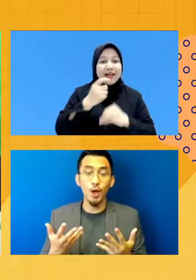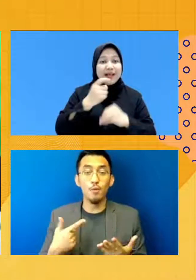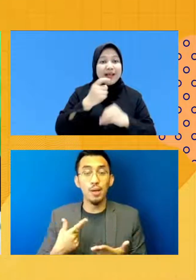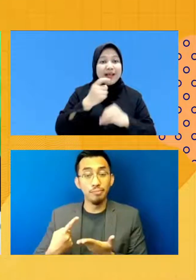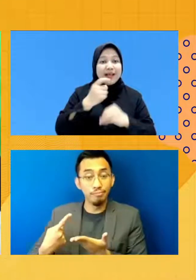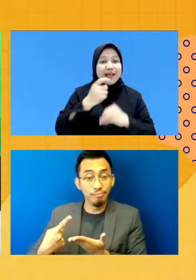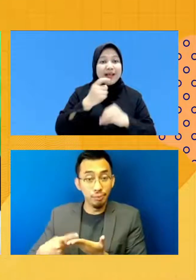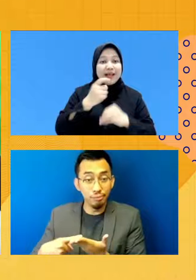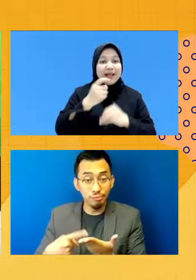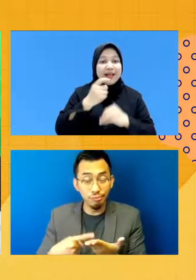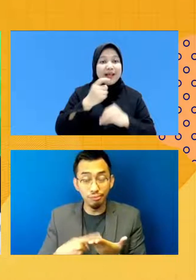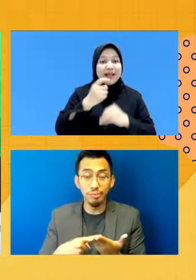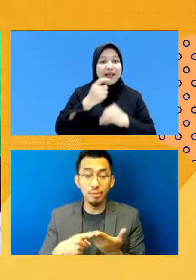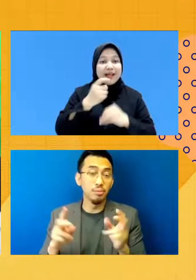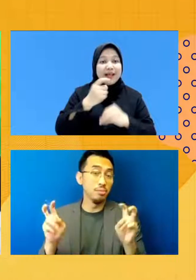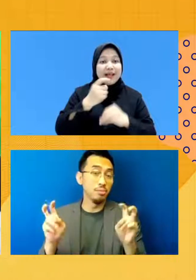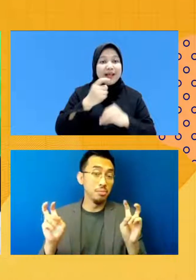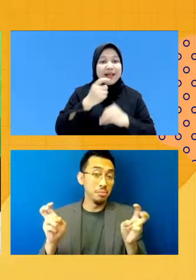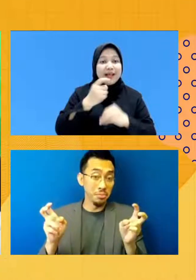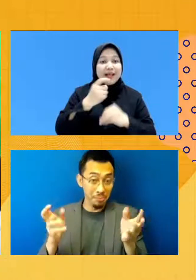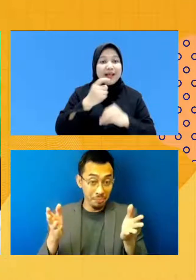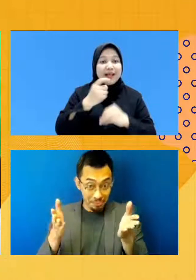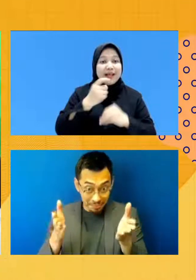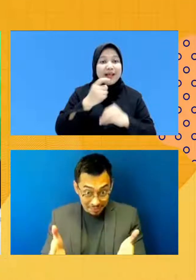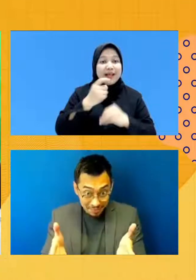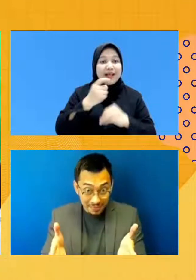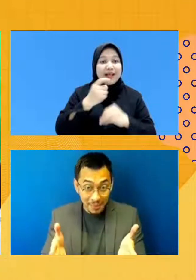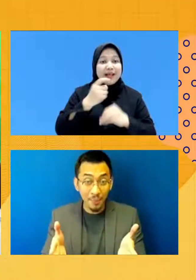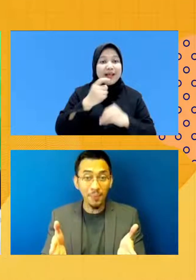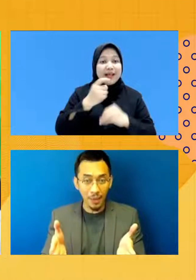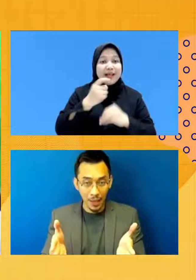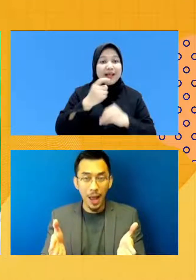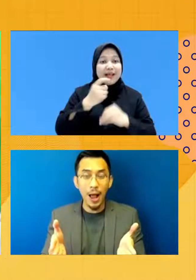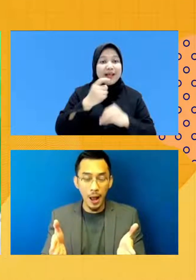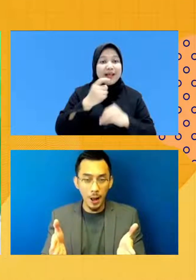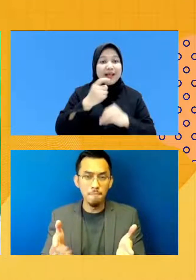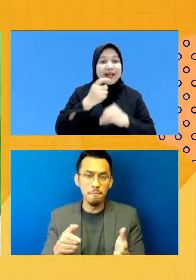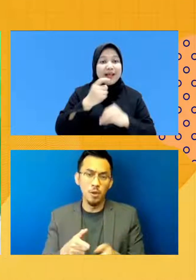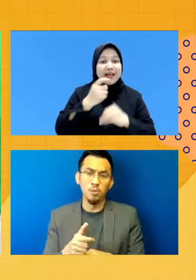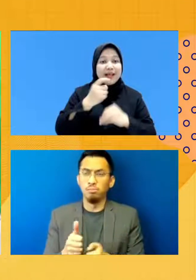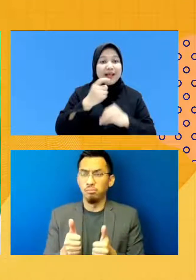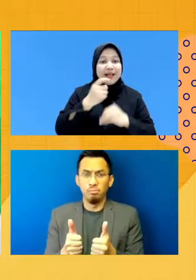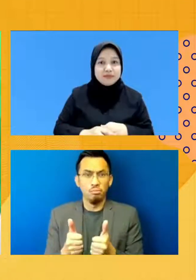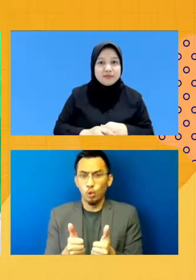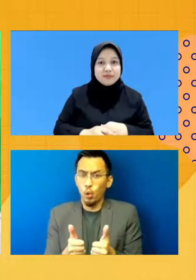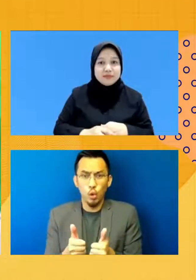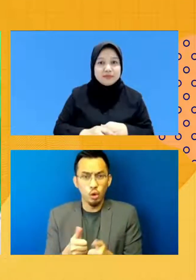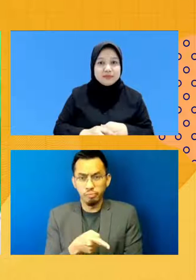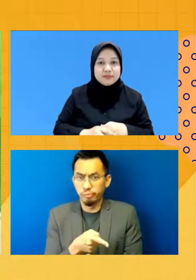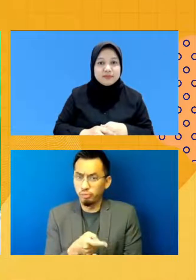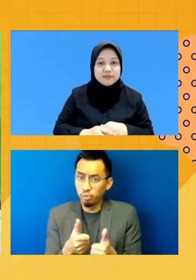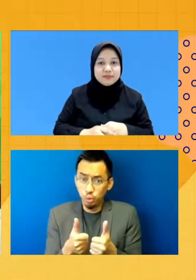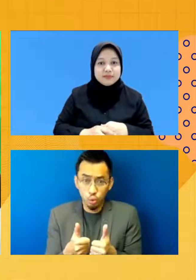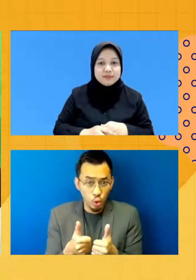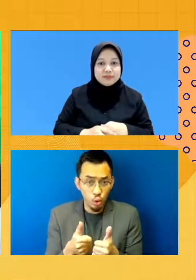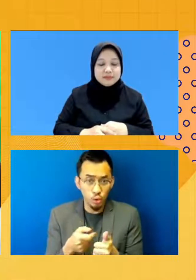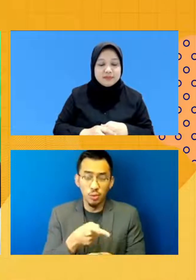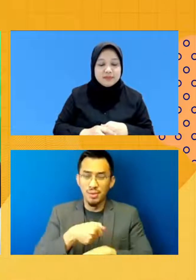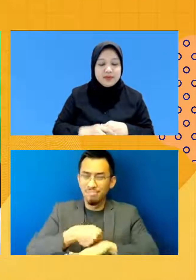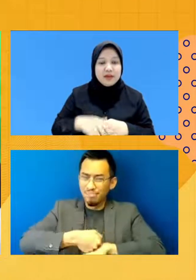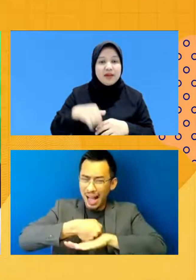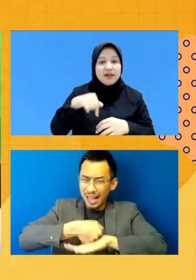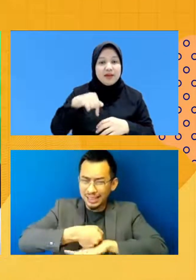the digital sex education and sexual education. So the good stuff, it's